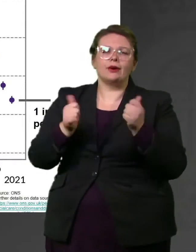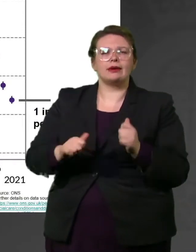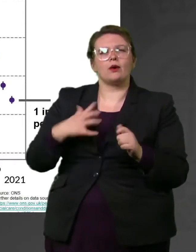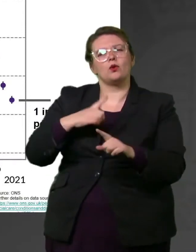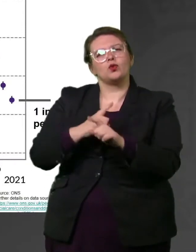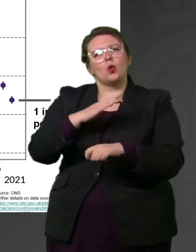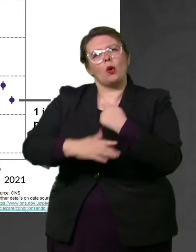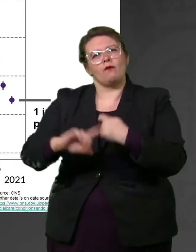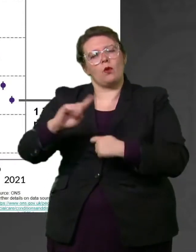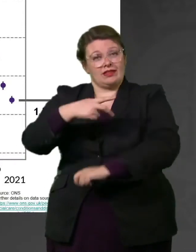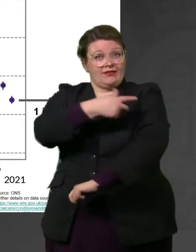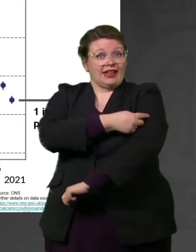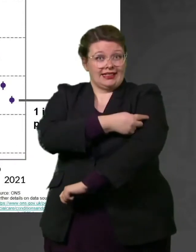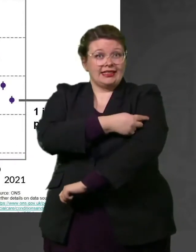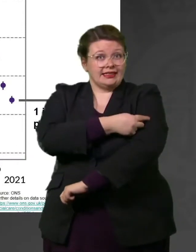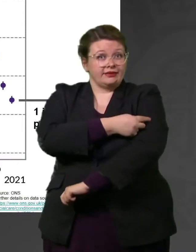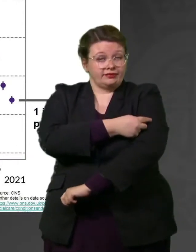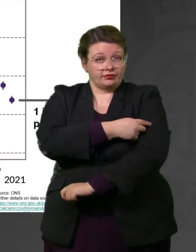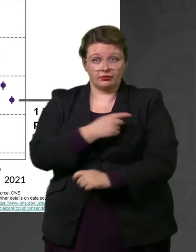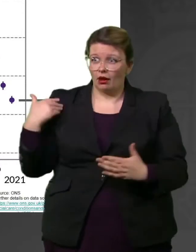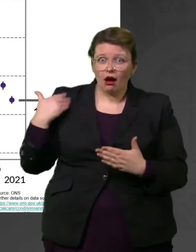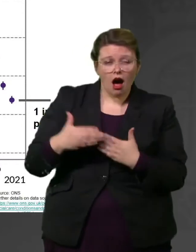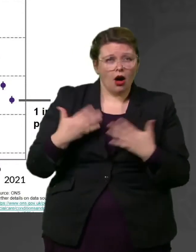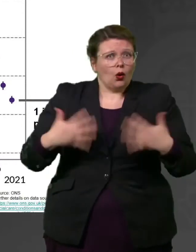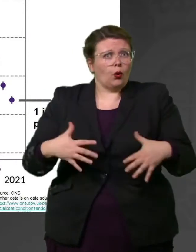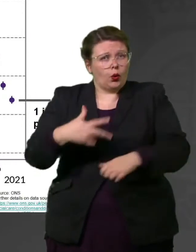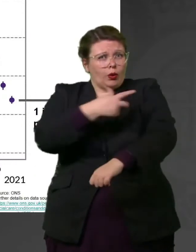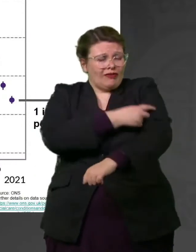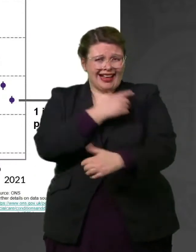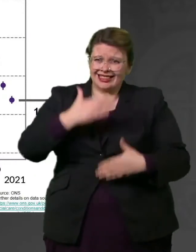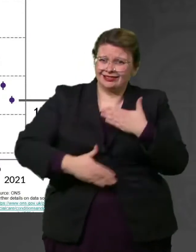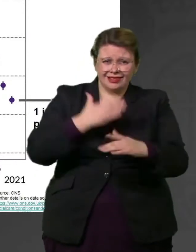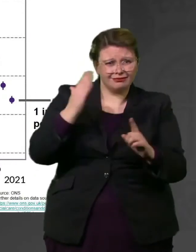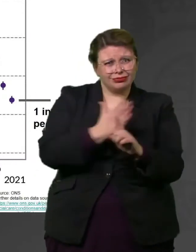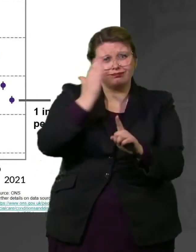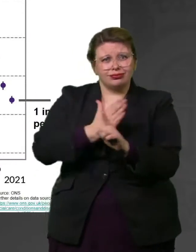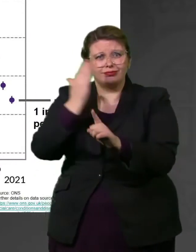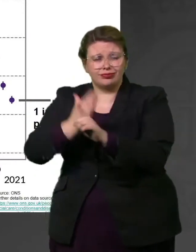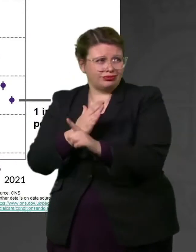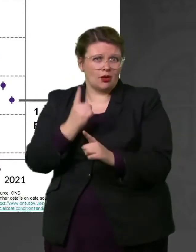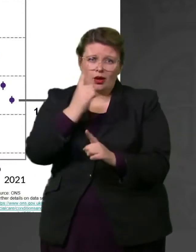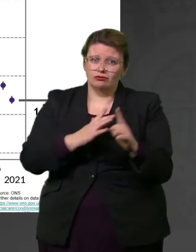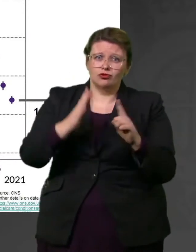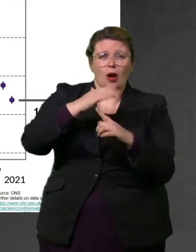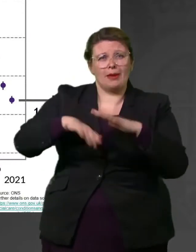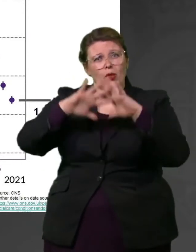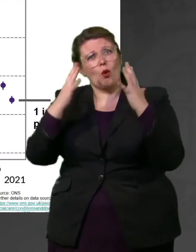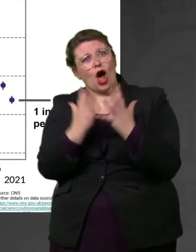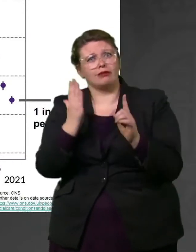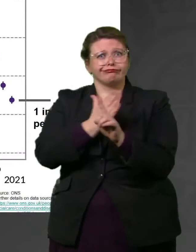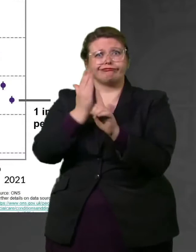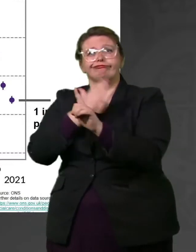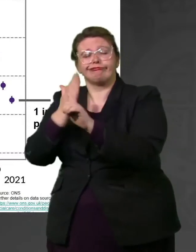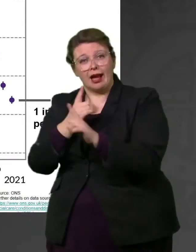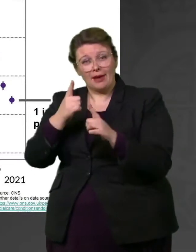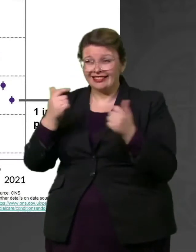is rolling out at the pace of one of the fastest in the world, we're not there yet. We can all take